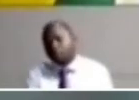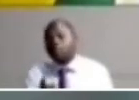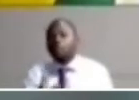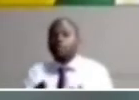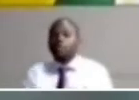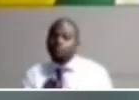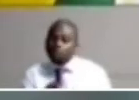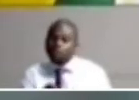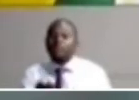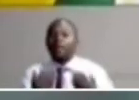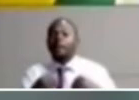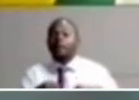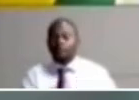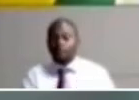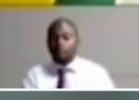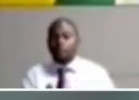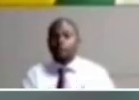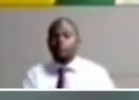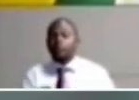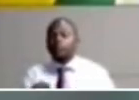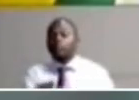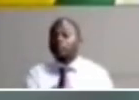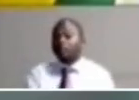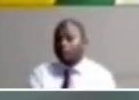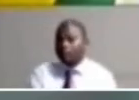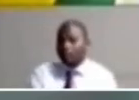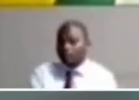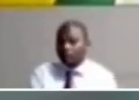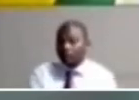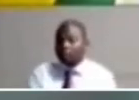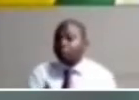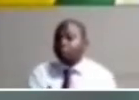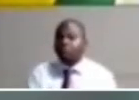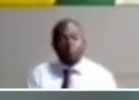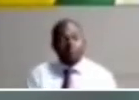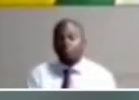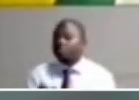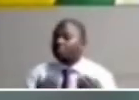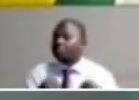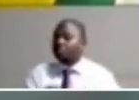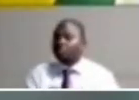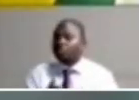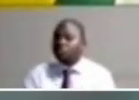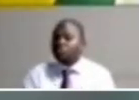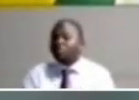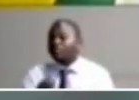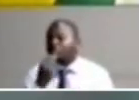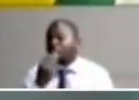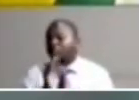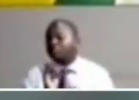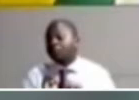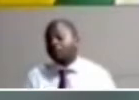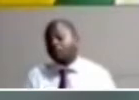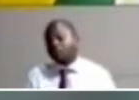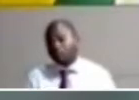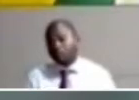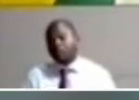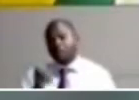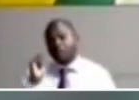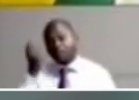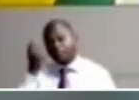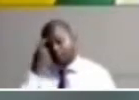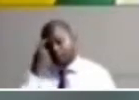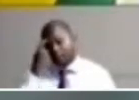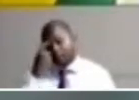Without those activities, especially in the towns, such people may not be able to buy food. The